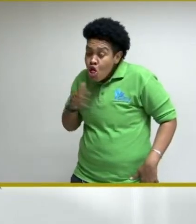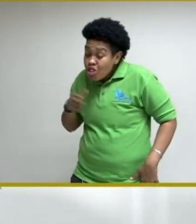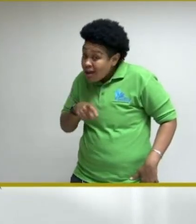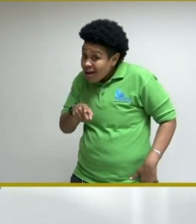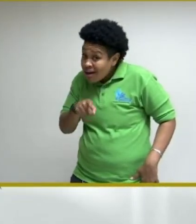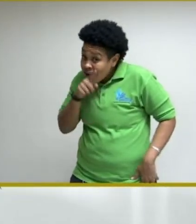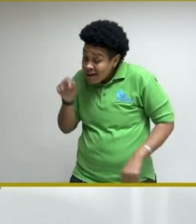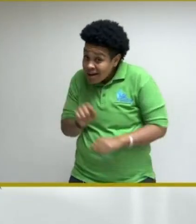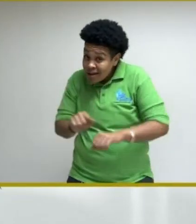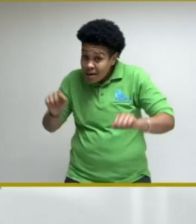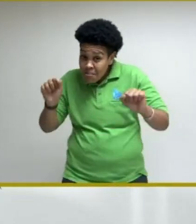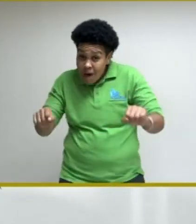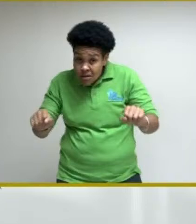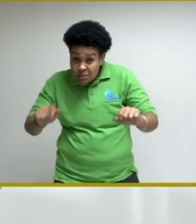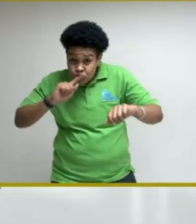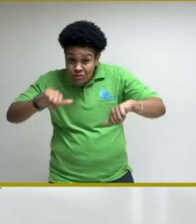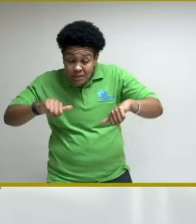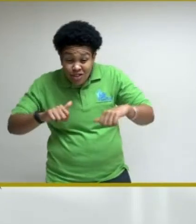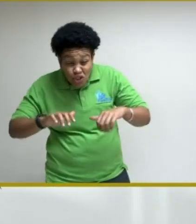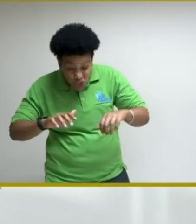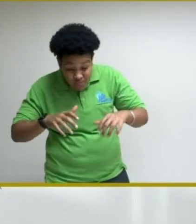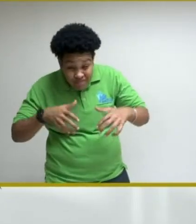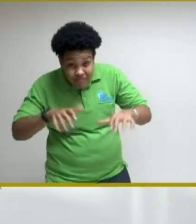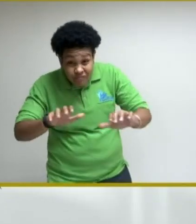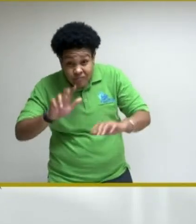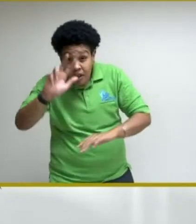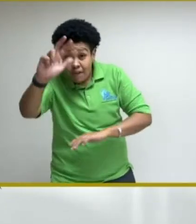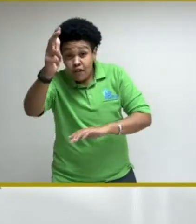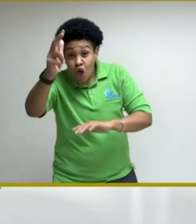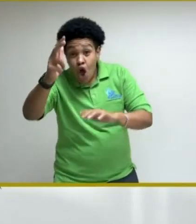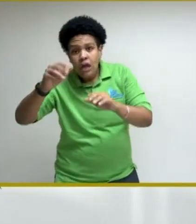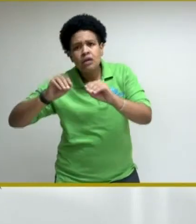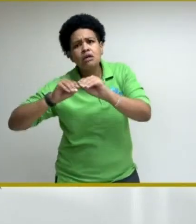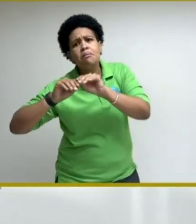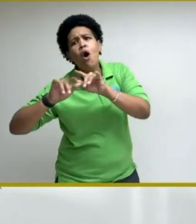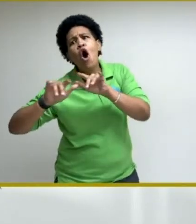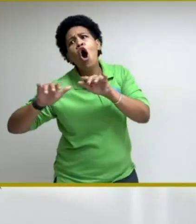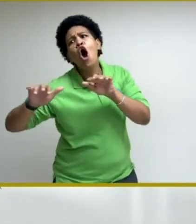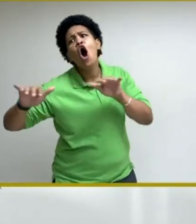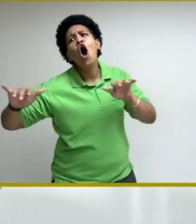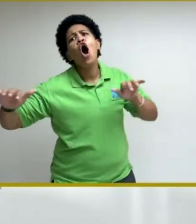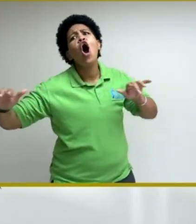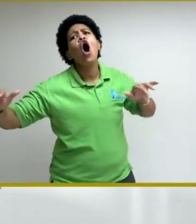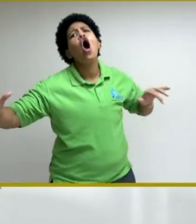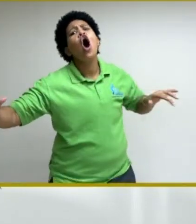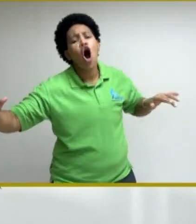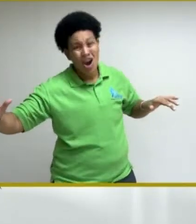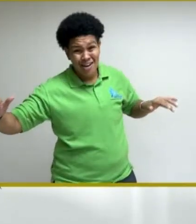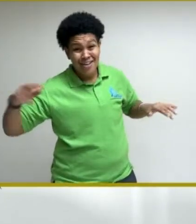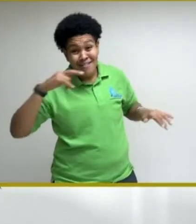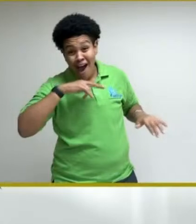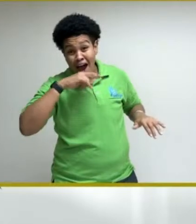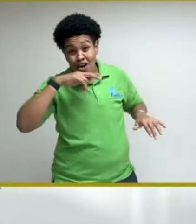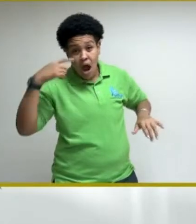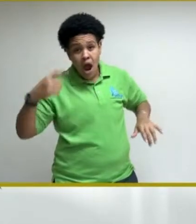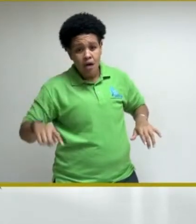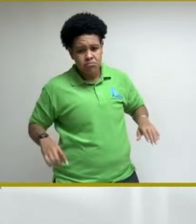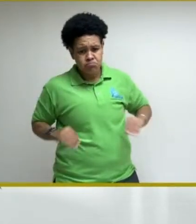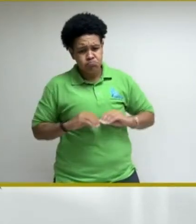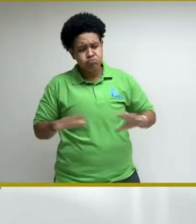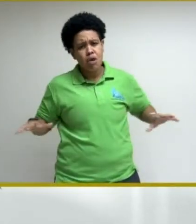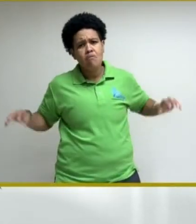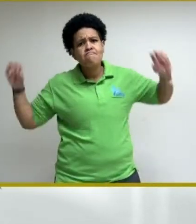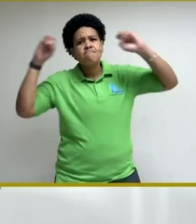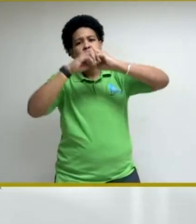possibility, the chances of a third surge or third wave of the virus are real. They